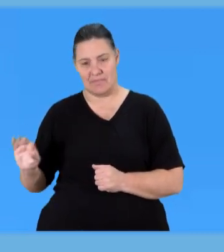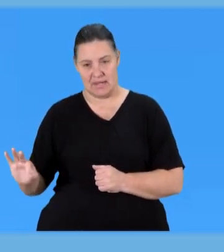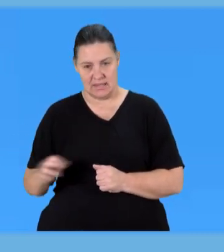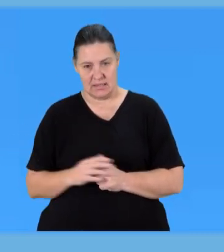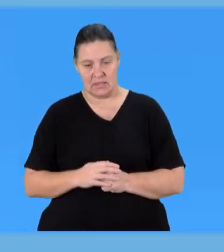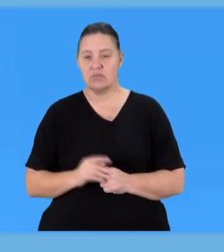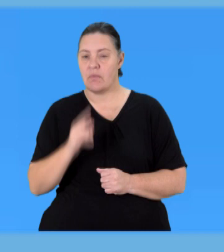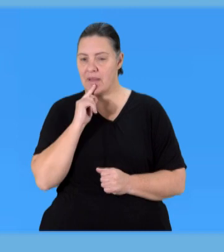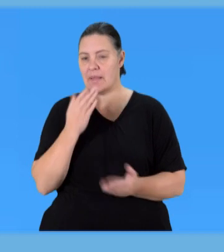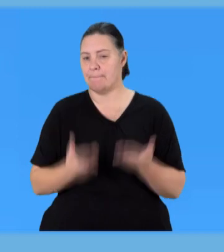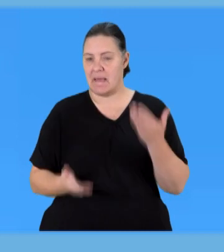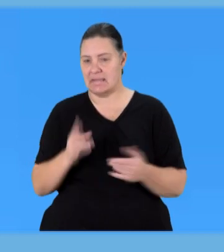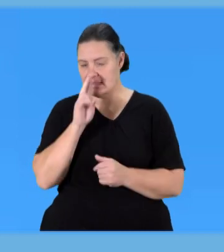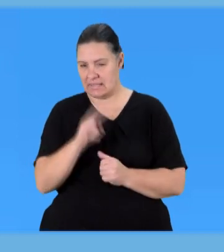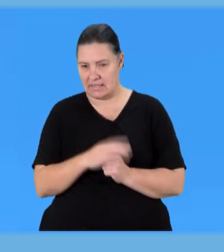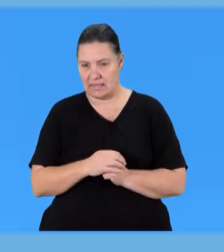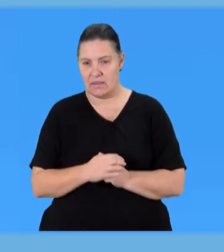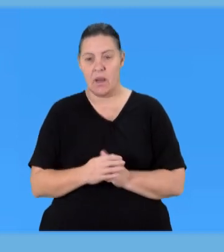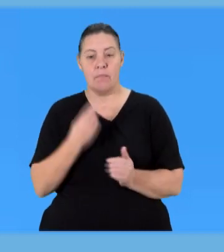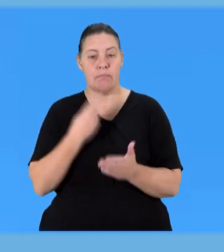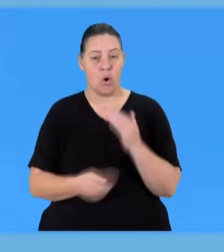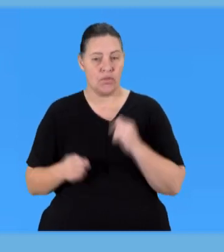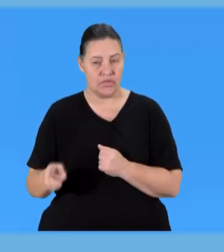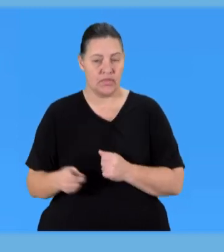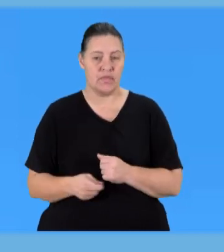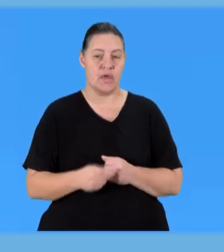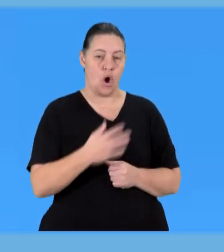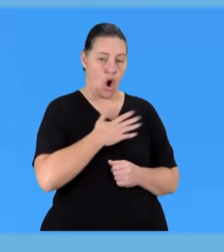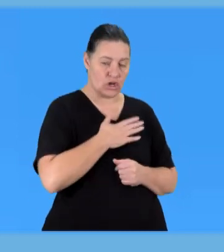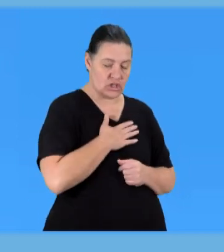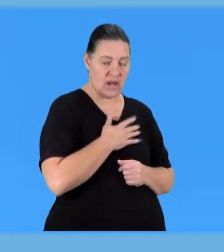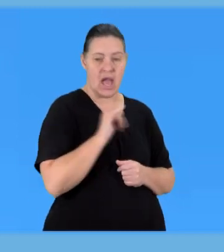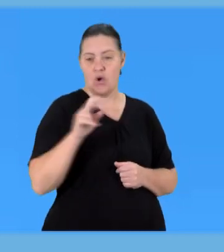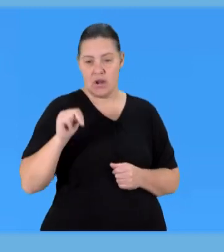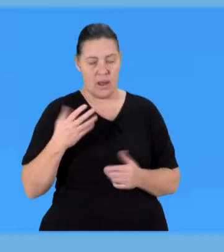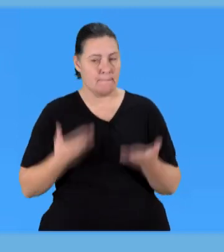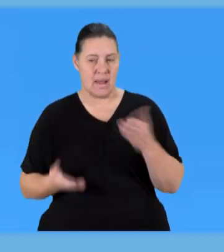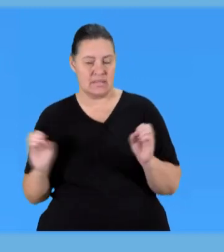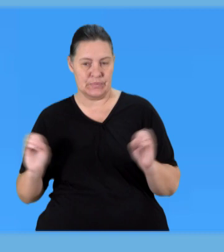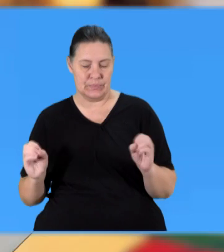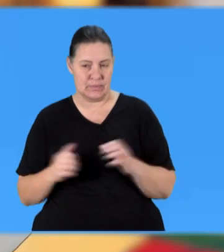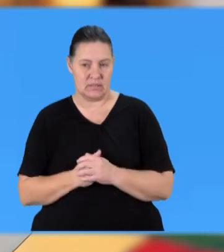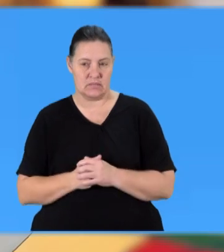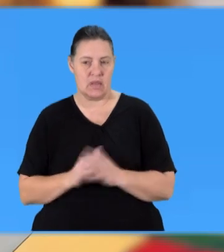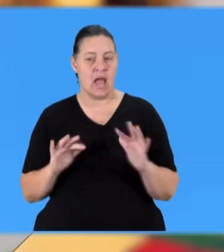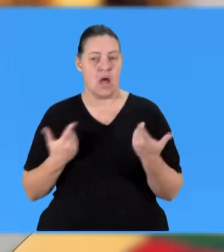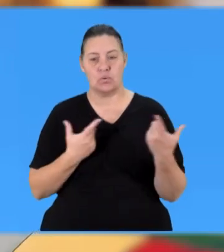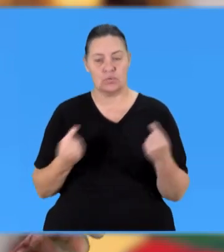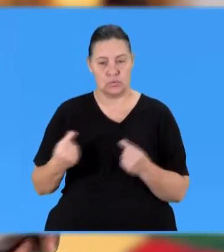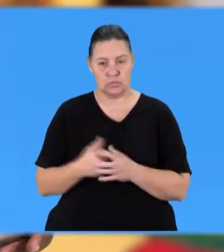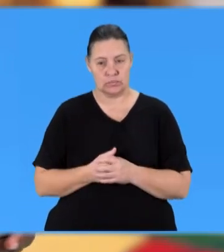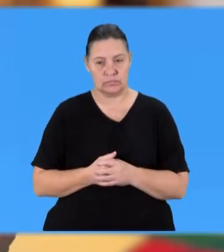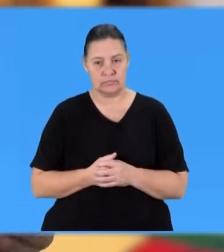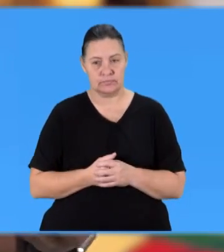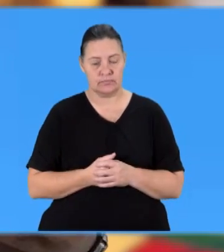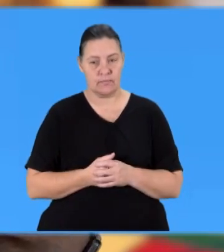that subscript 3. So we need to balance. We're seeing that both the oxygen and the iron are not balanced. We need to balance them. So how